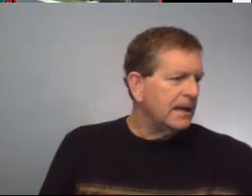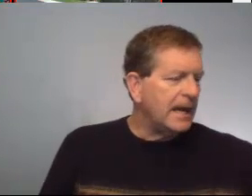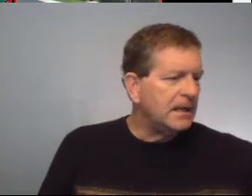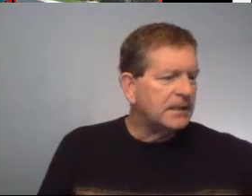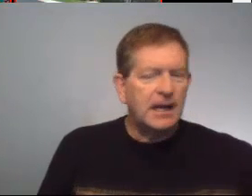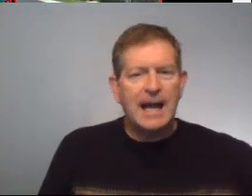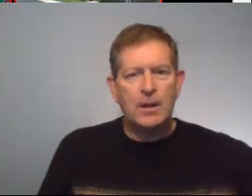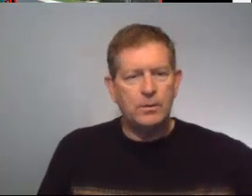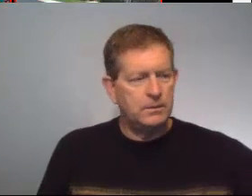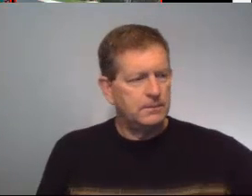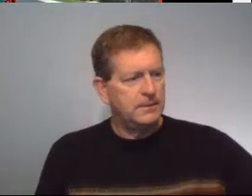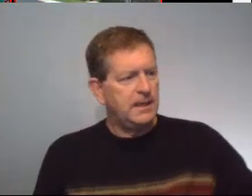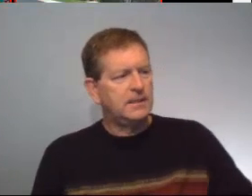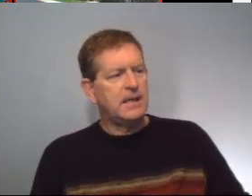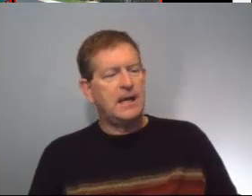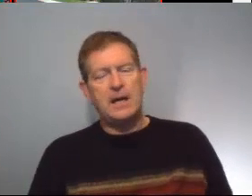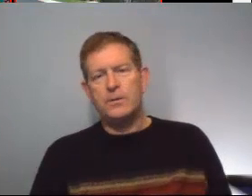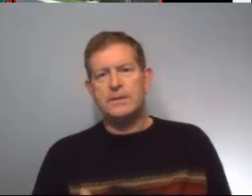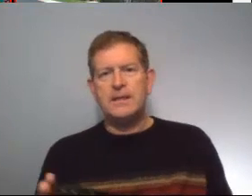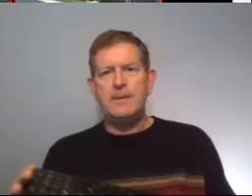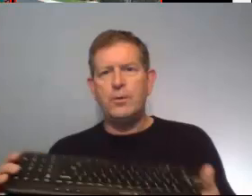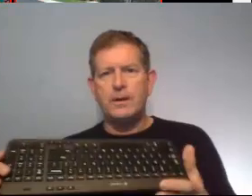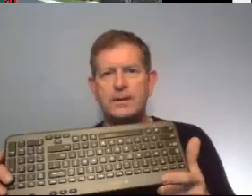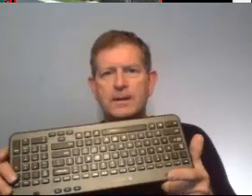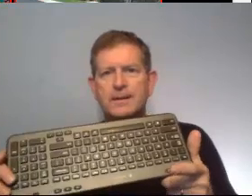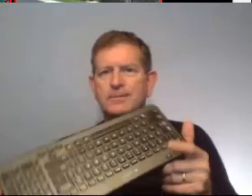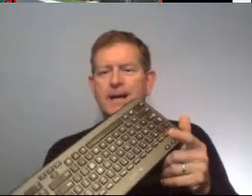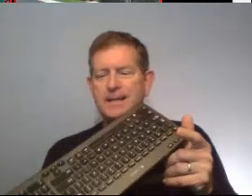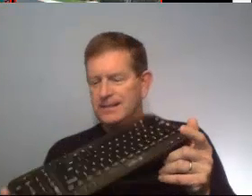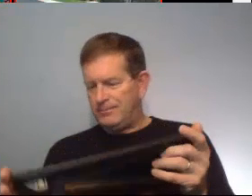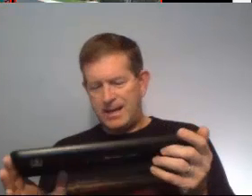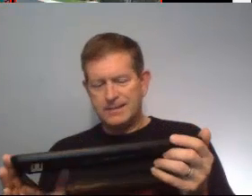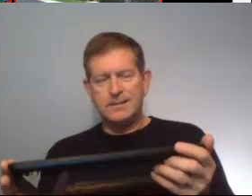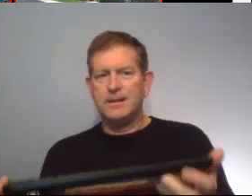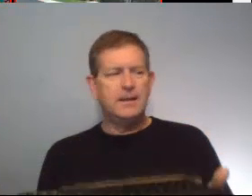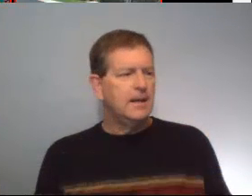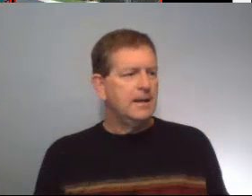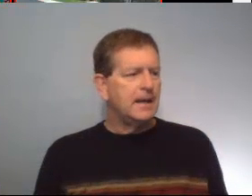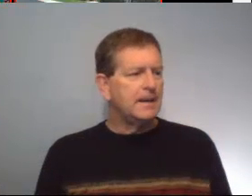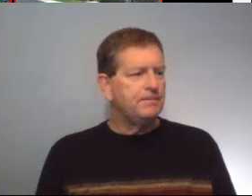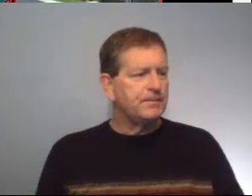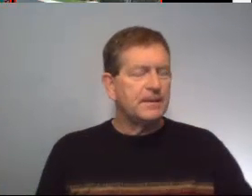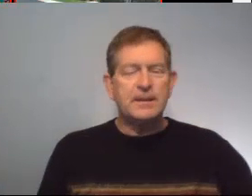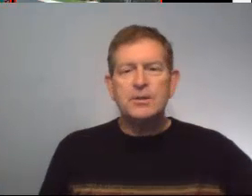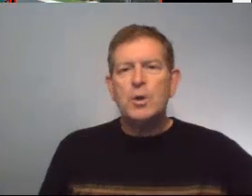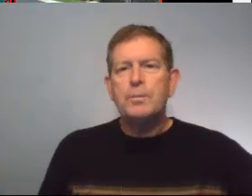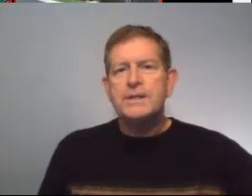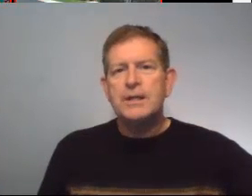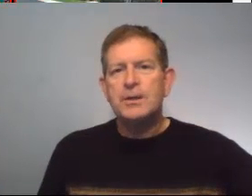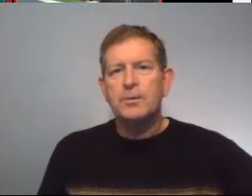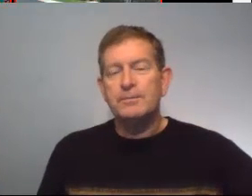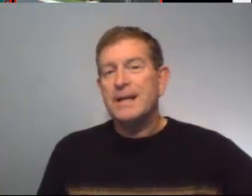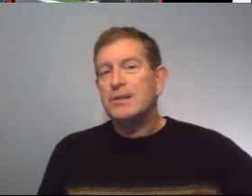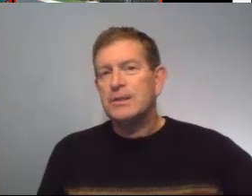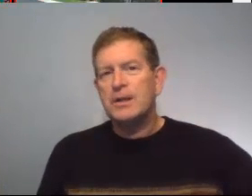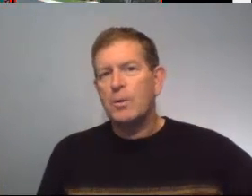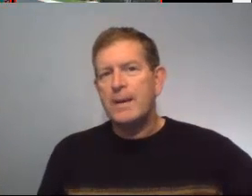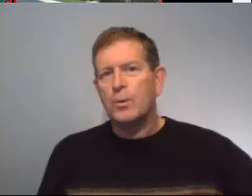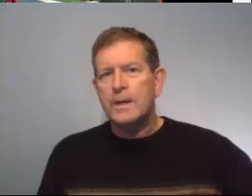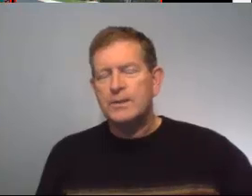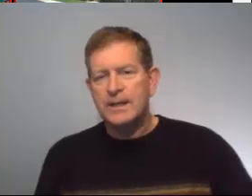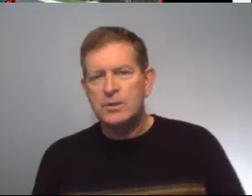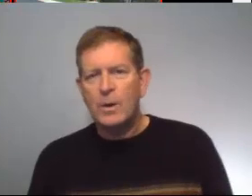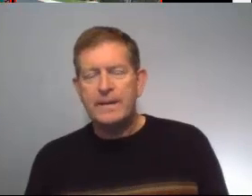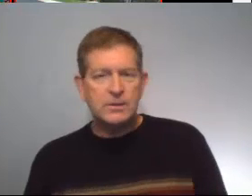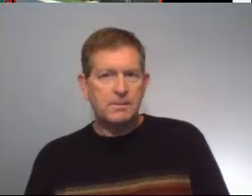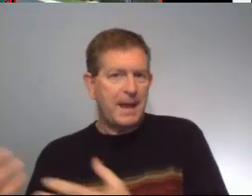el teclado. El teclado is the keyboard. Why is it masculine? There's no particular necessarily rhyme